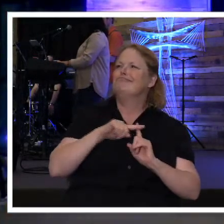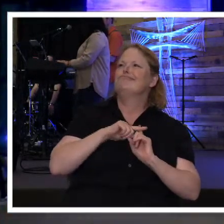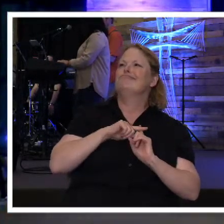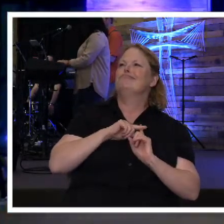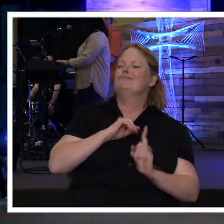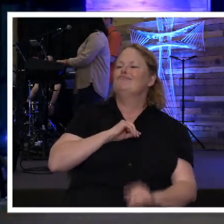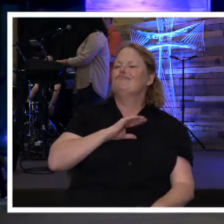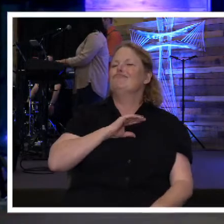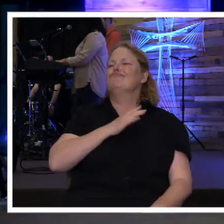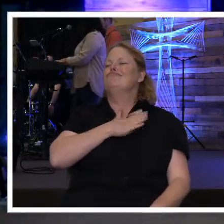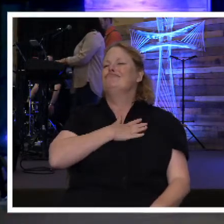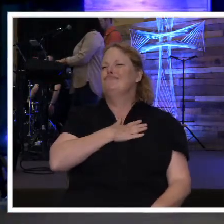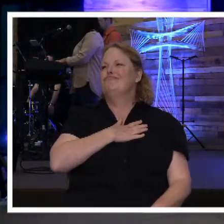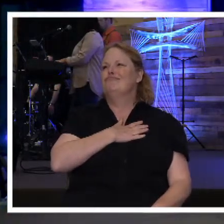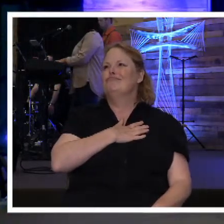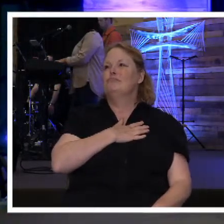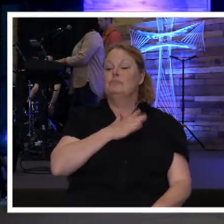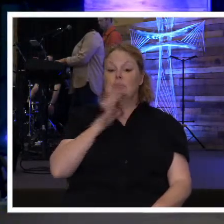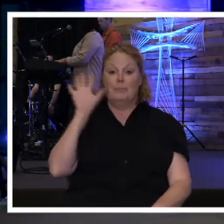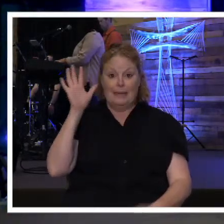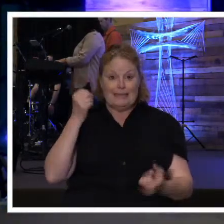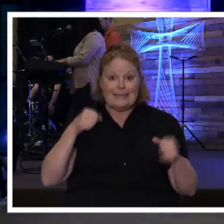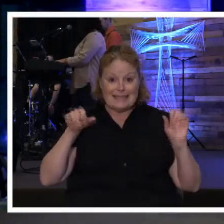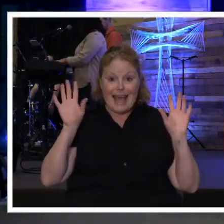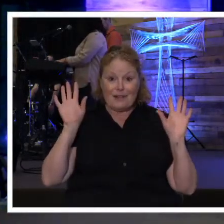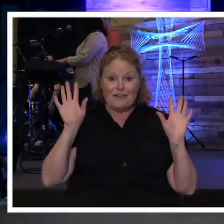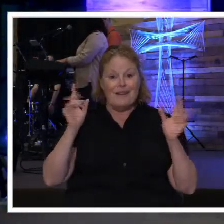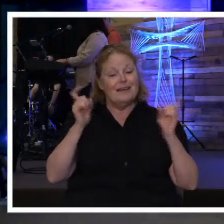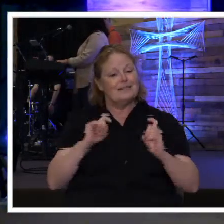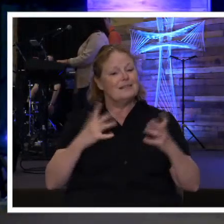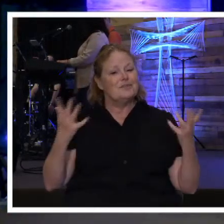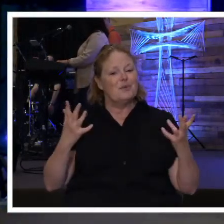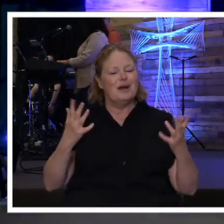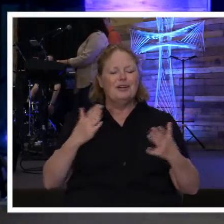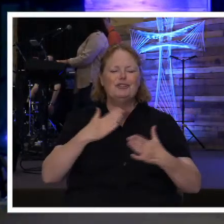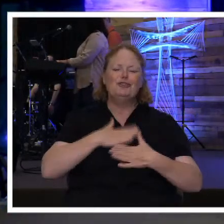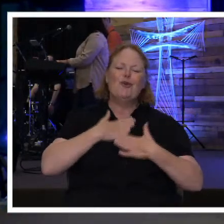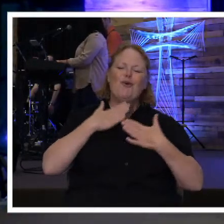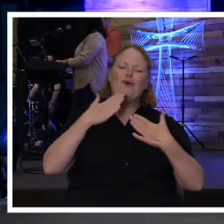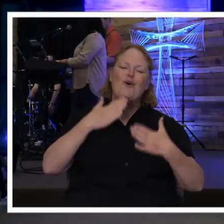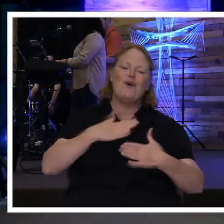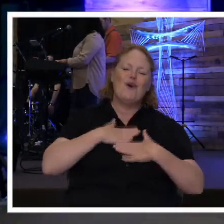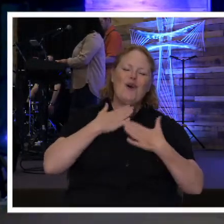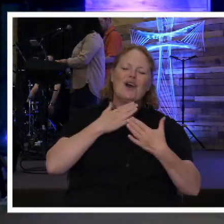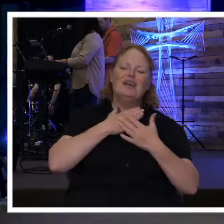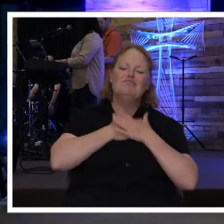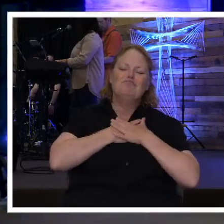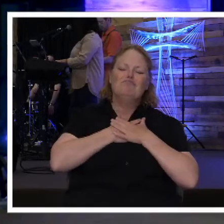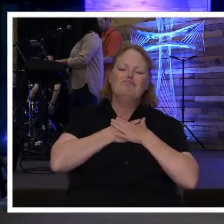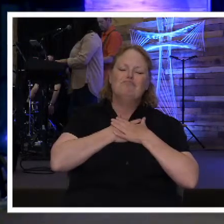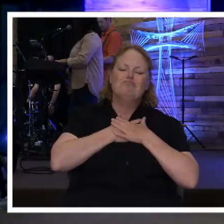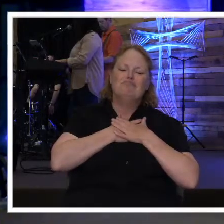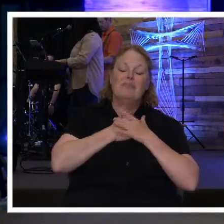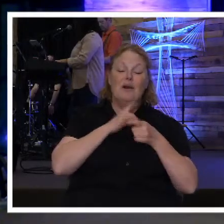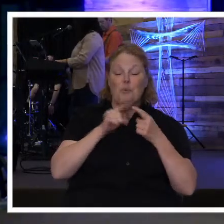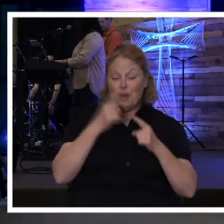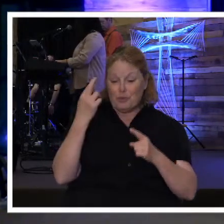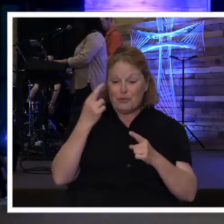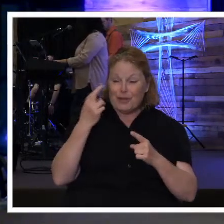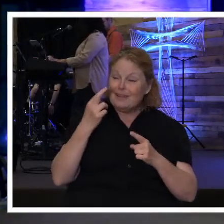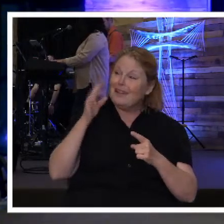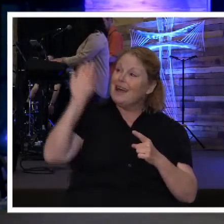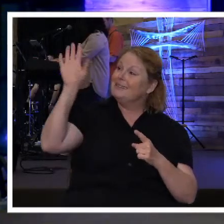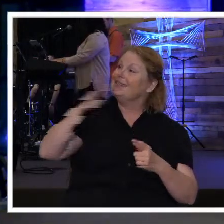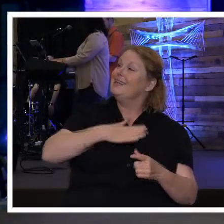The benefit of his sacrifice is great joy in our heart, joy within our heart. And when we realize that the joy